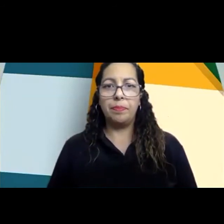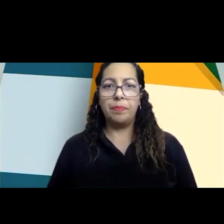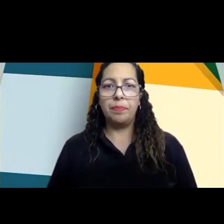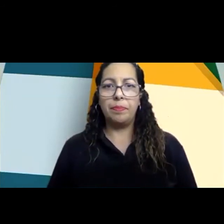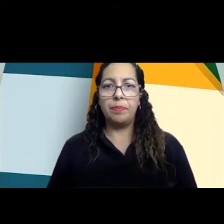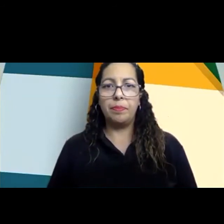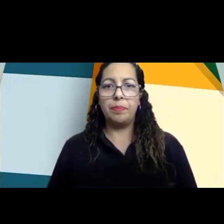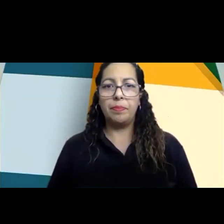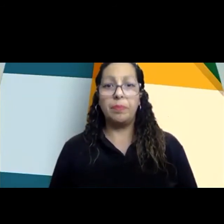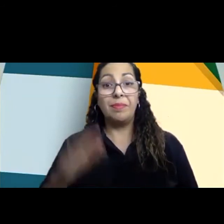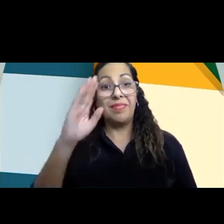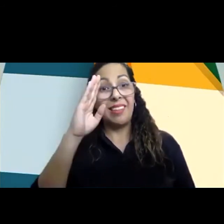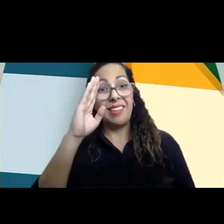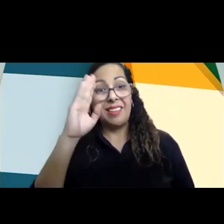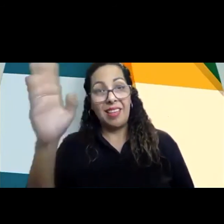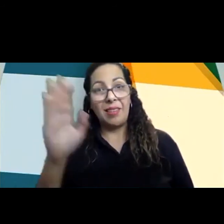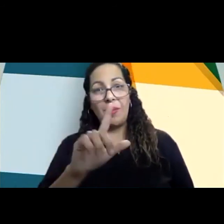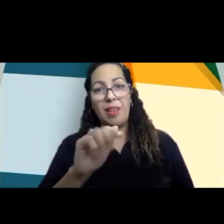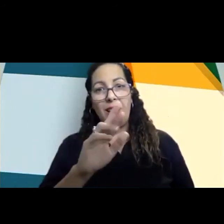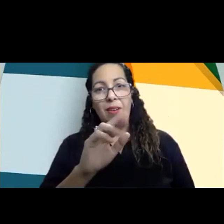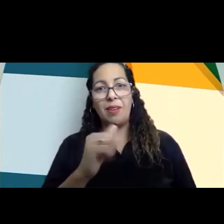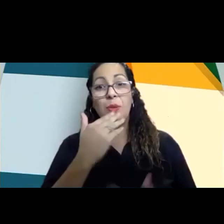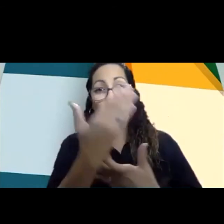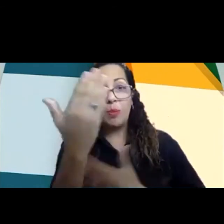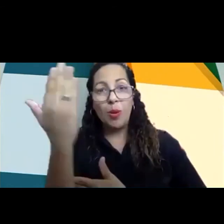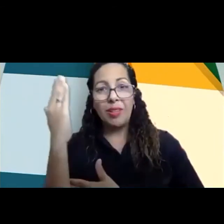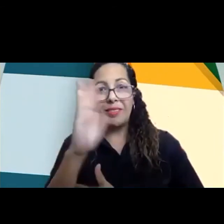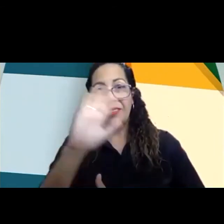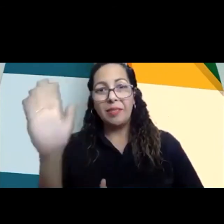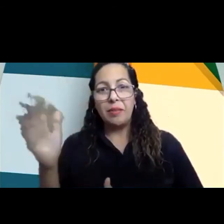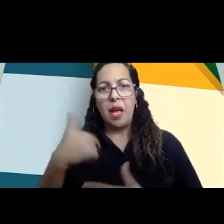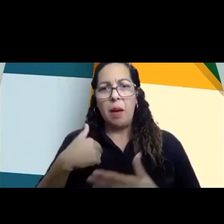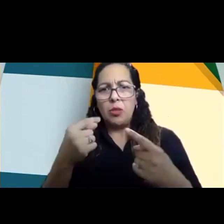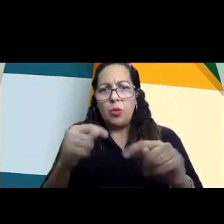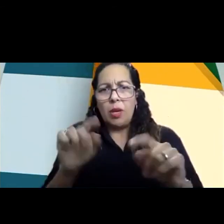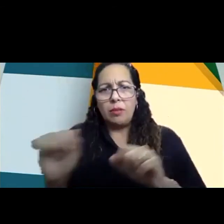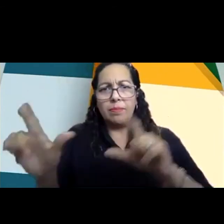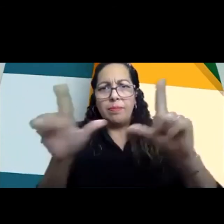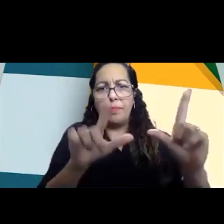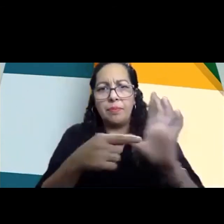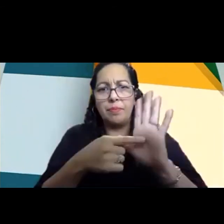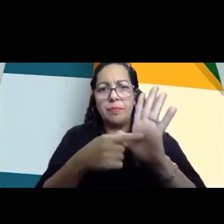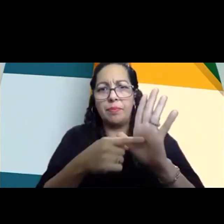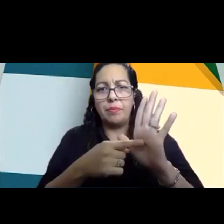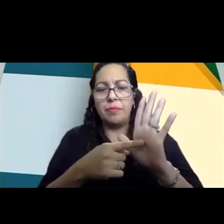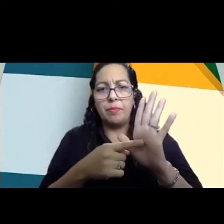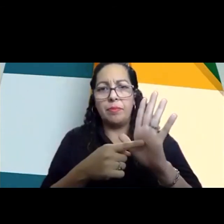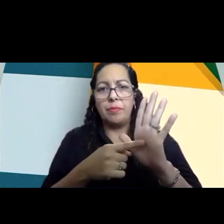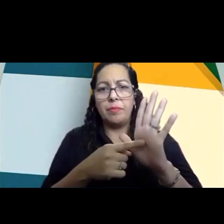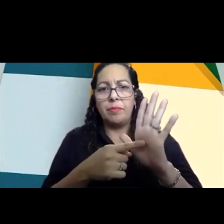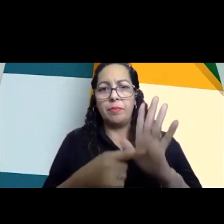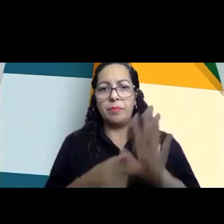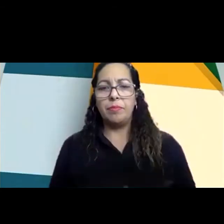Thanks, Laura, and good morning, everyone. I'm trying to share the screen for the presentation.